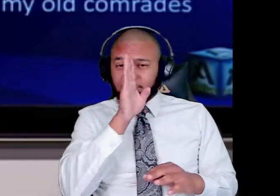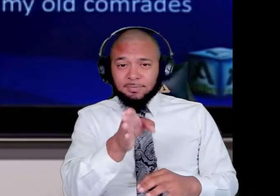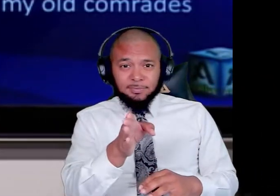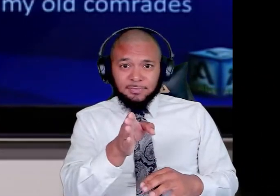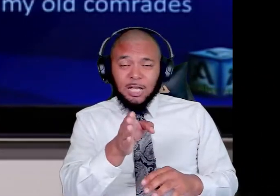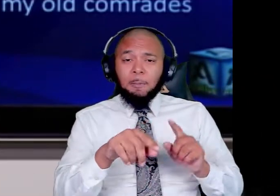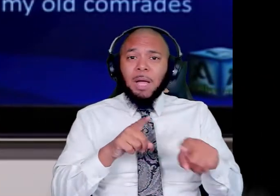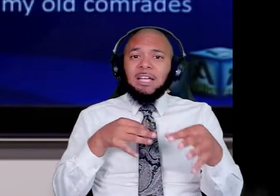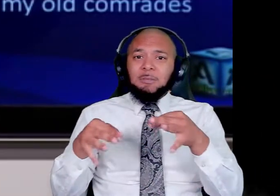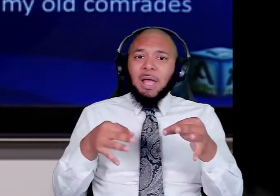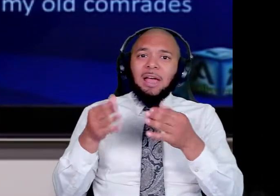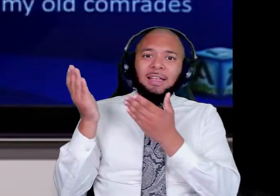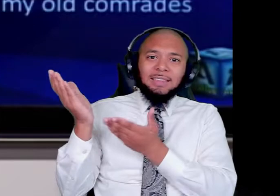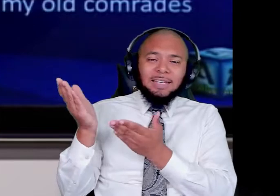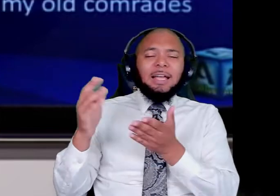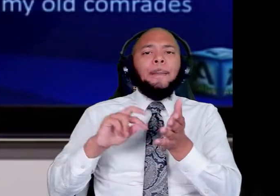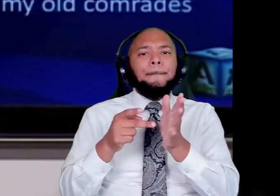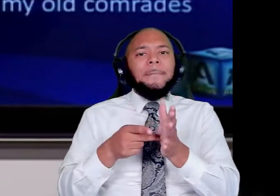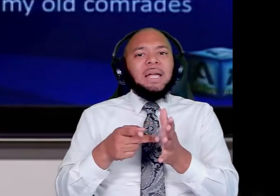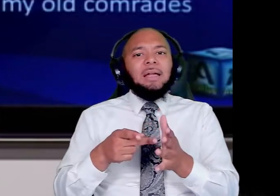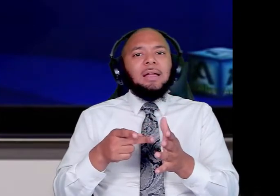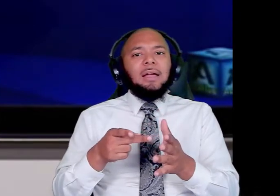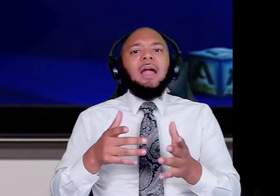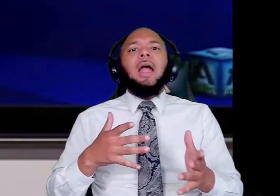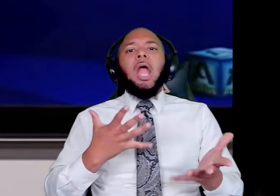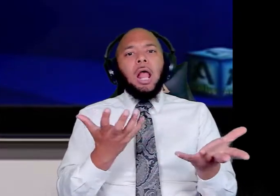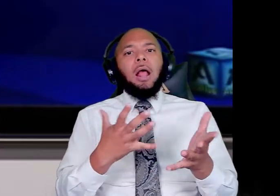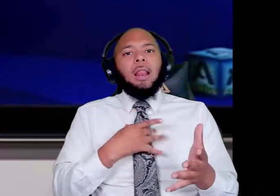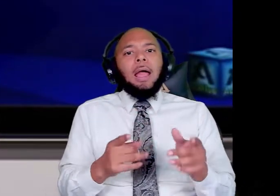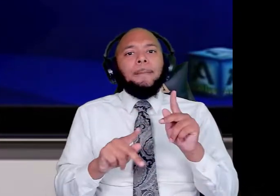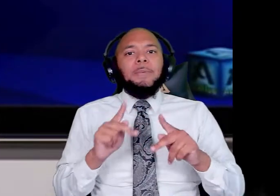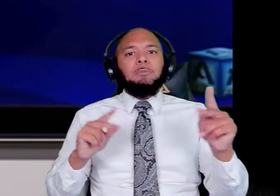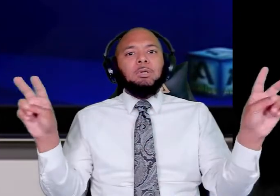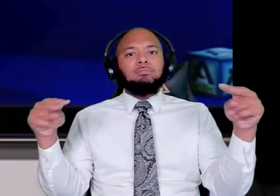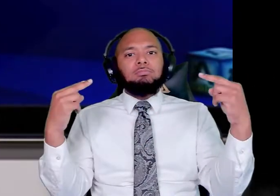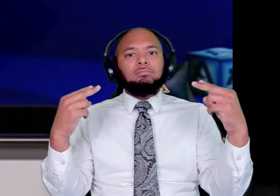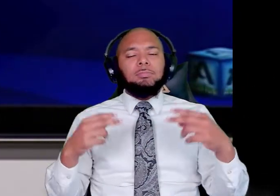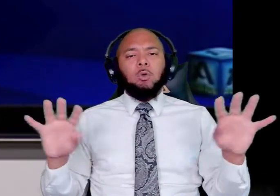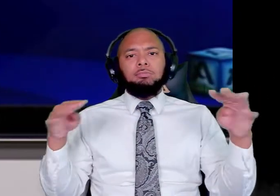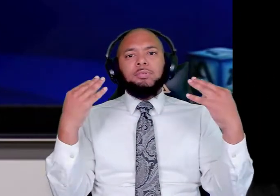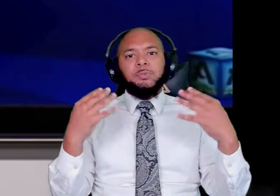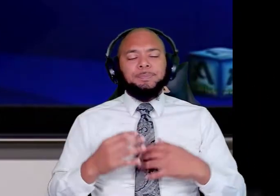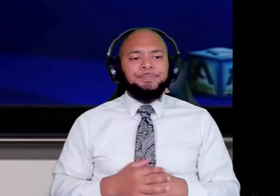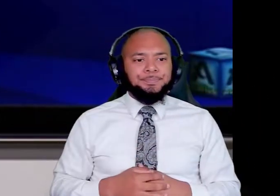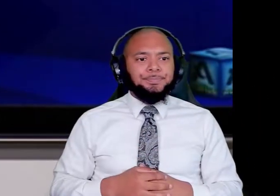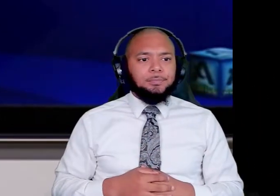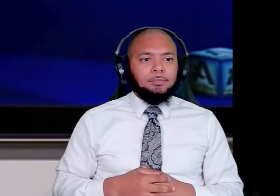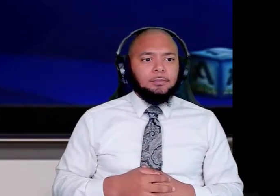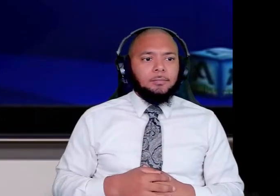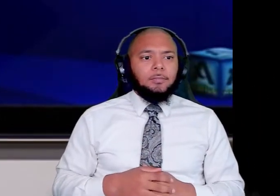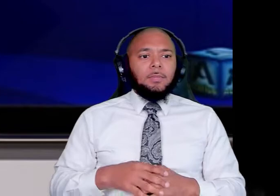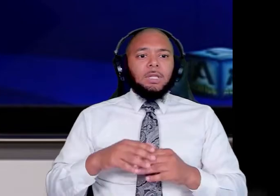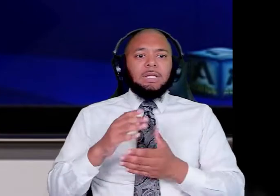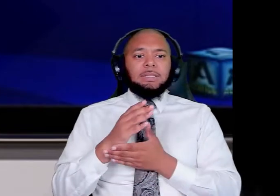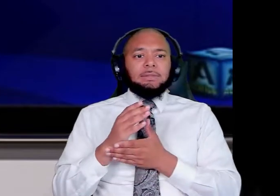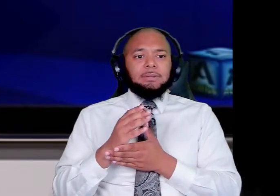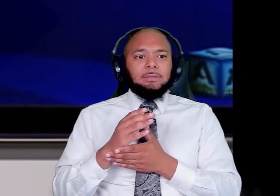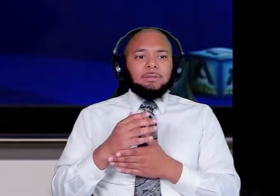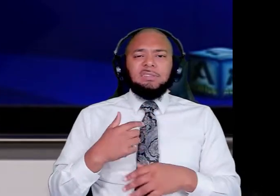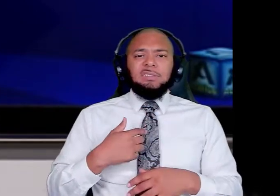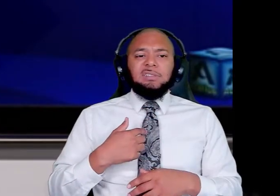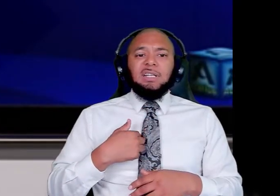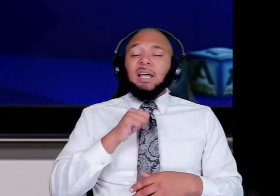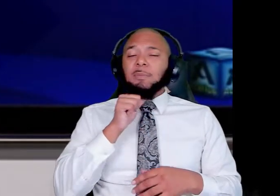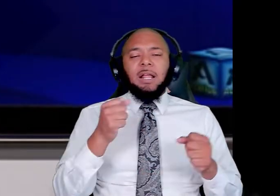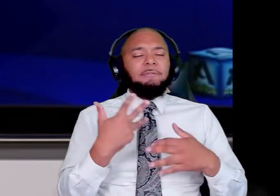and we understand now a little bit about what he's like. In section 59, but I was not afraid of him now,